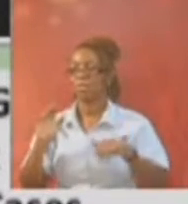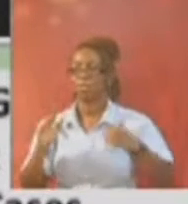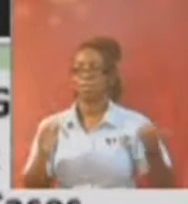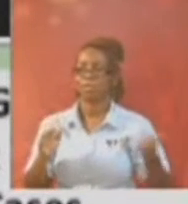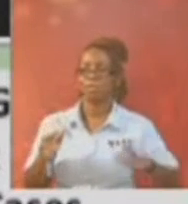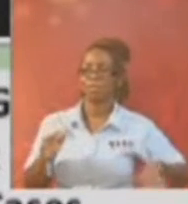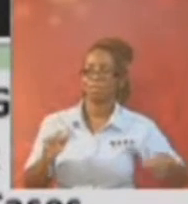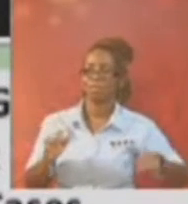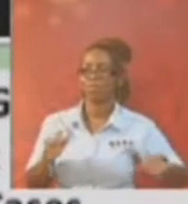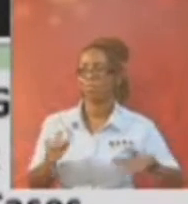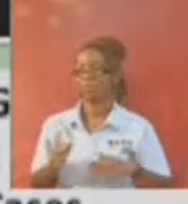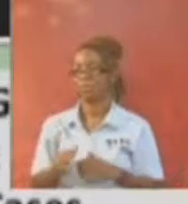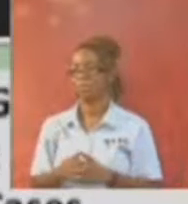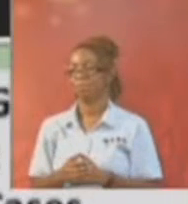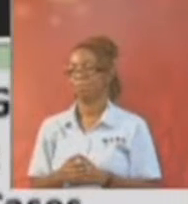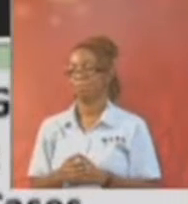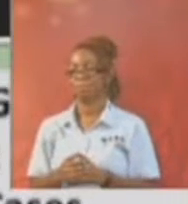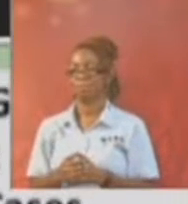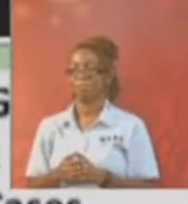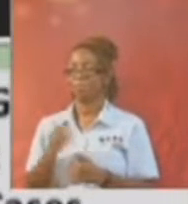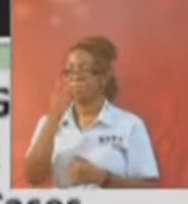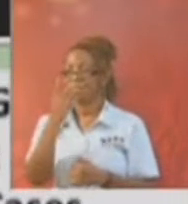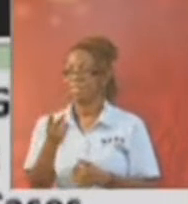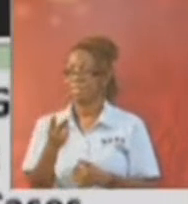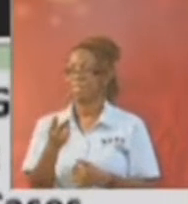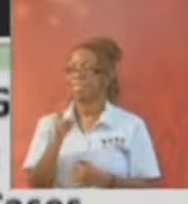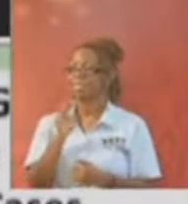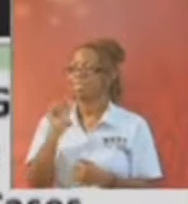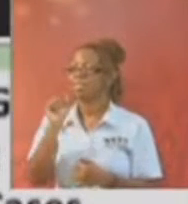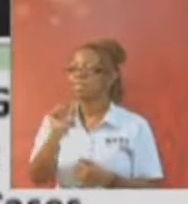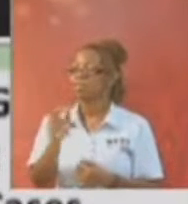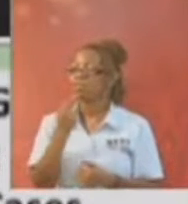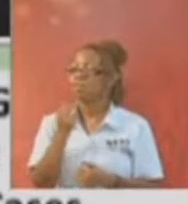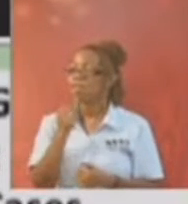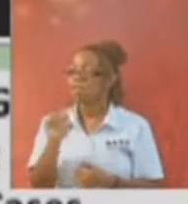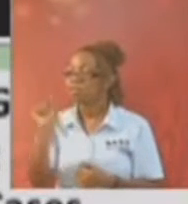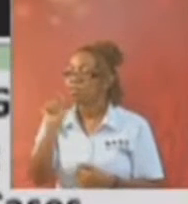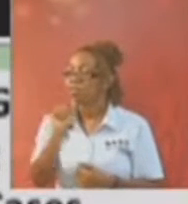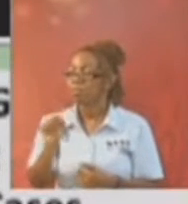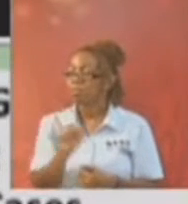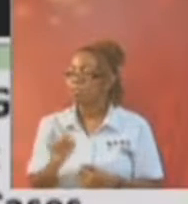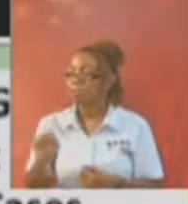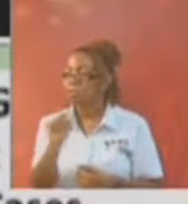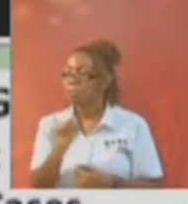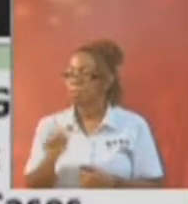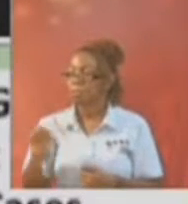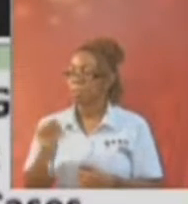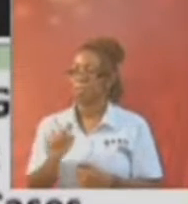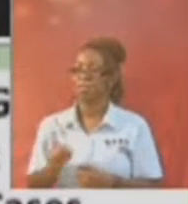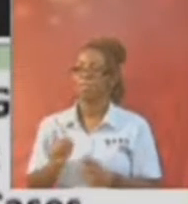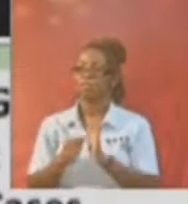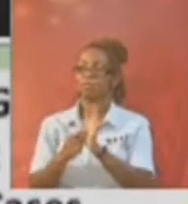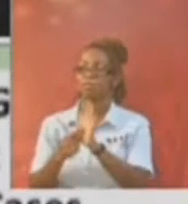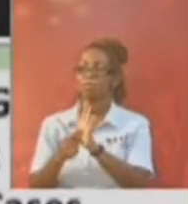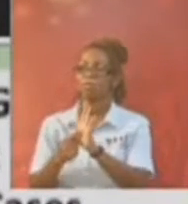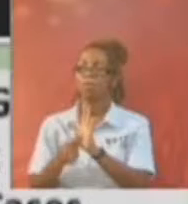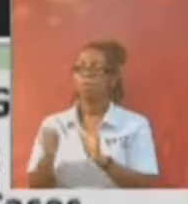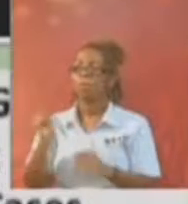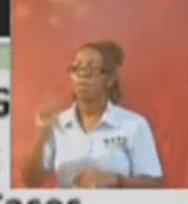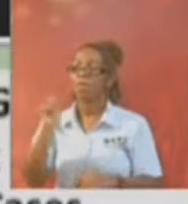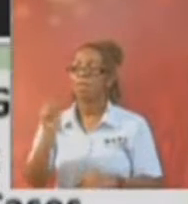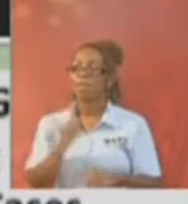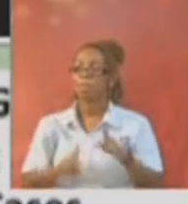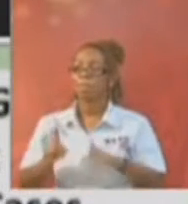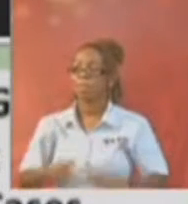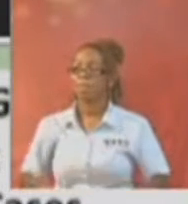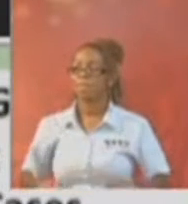just gives you an idea of the distribution of the cases that are in St. George East. And St. George